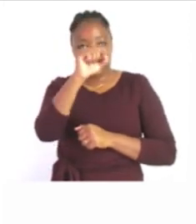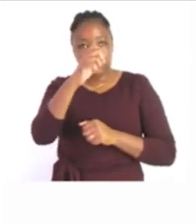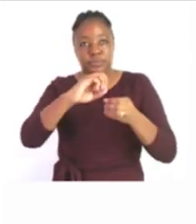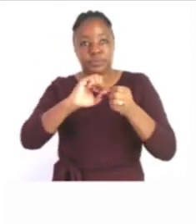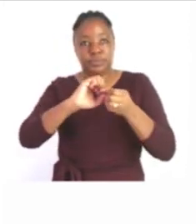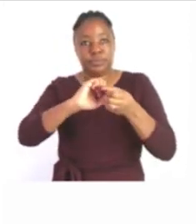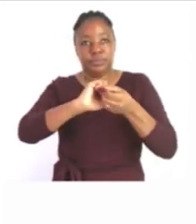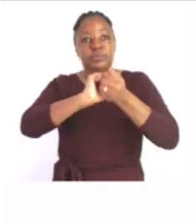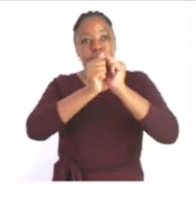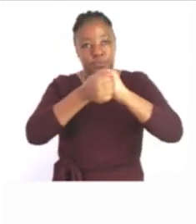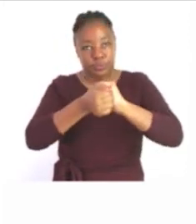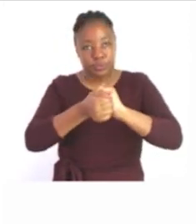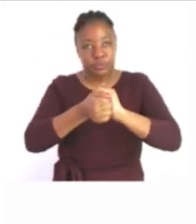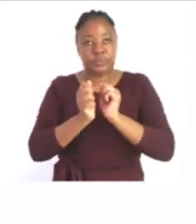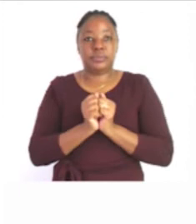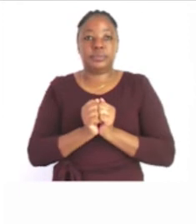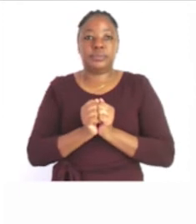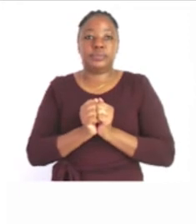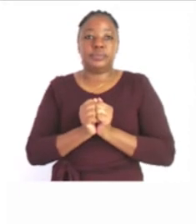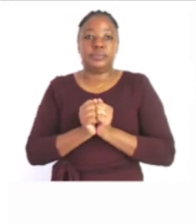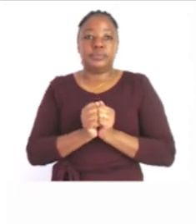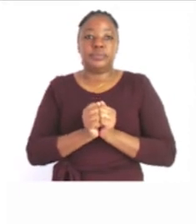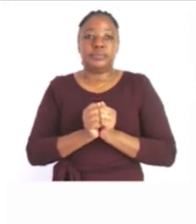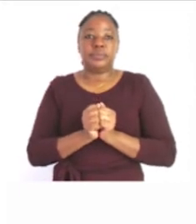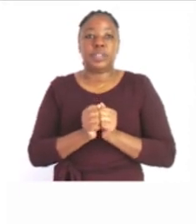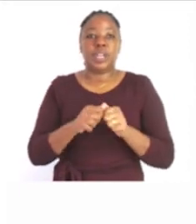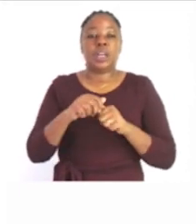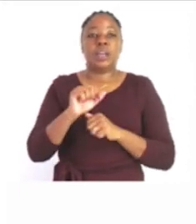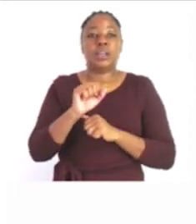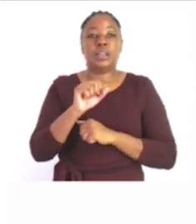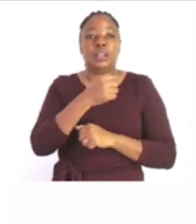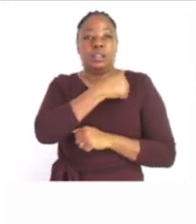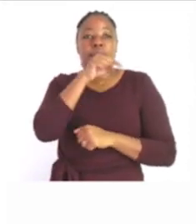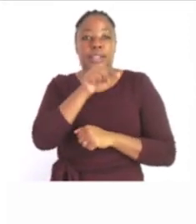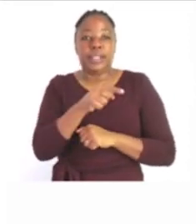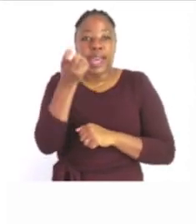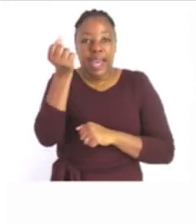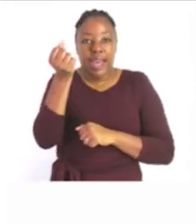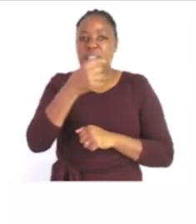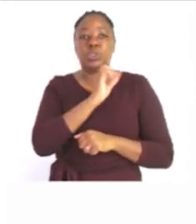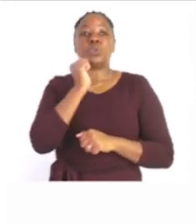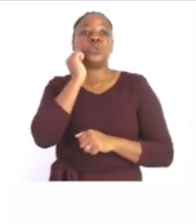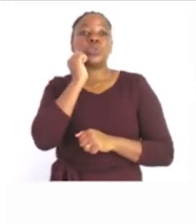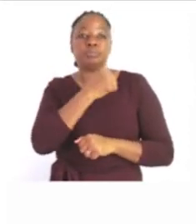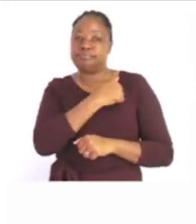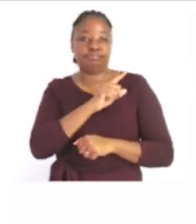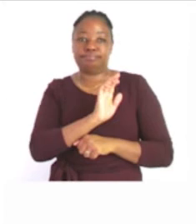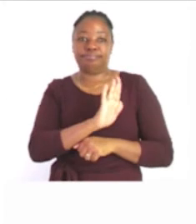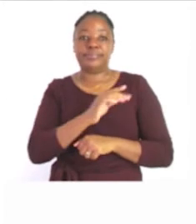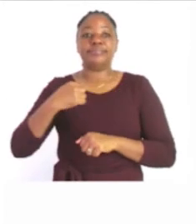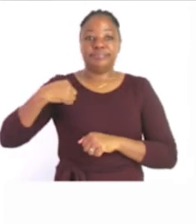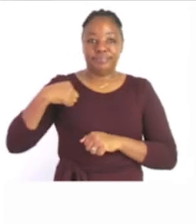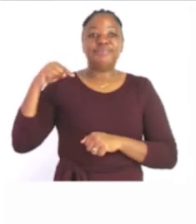he is having a birthday today on the lines provided there. You are going to